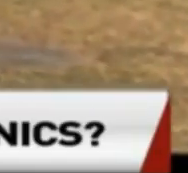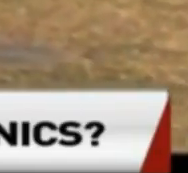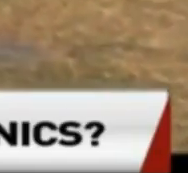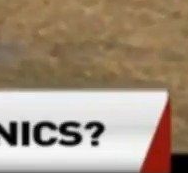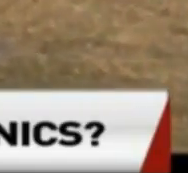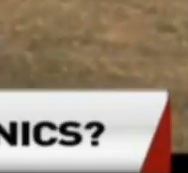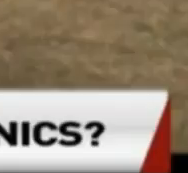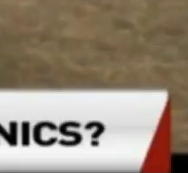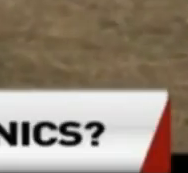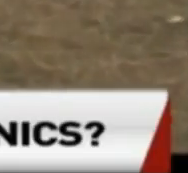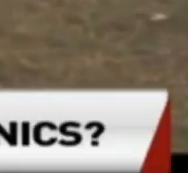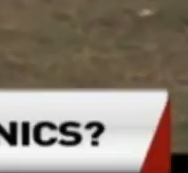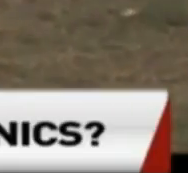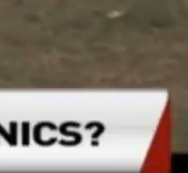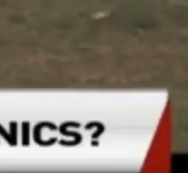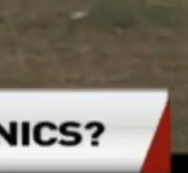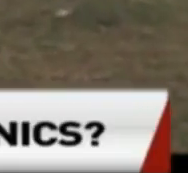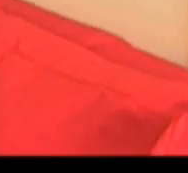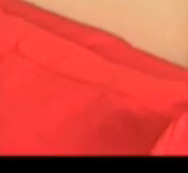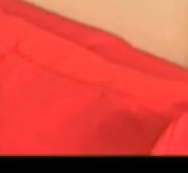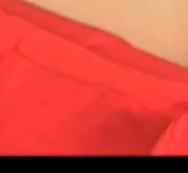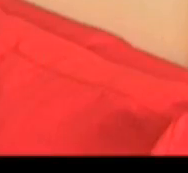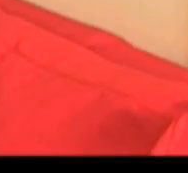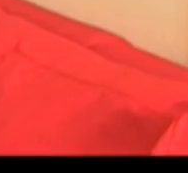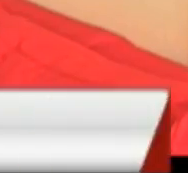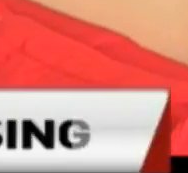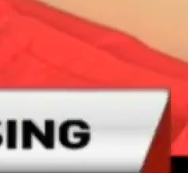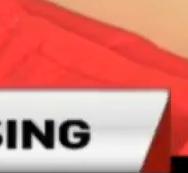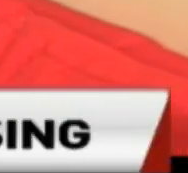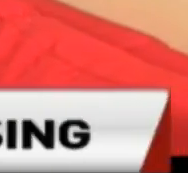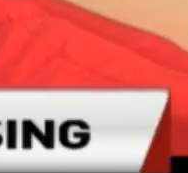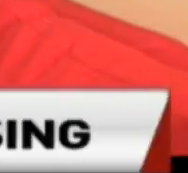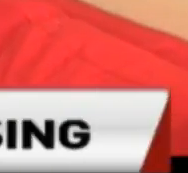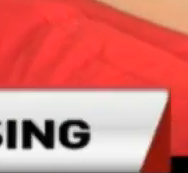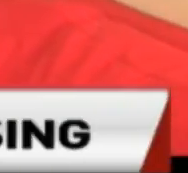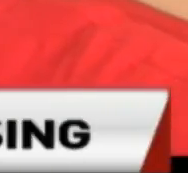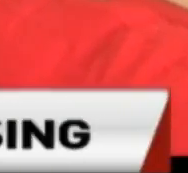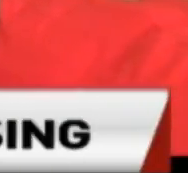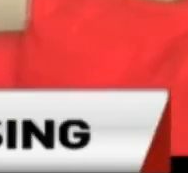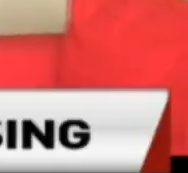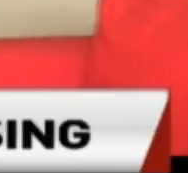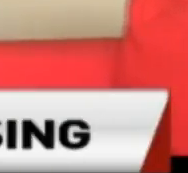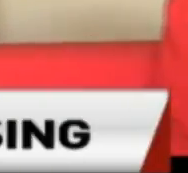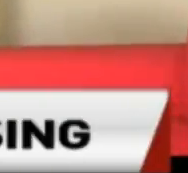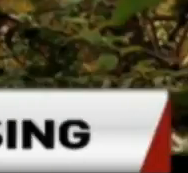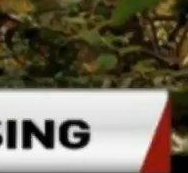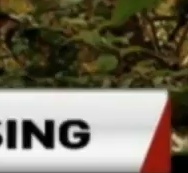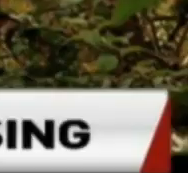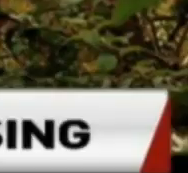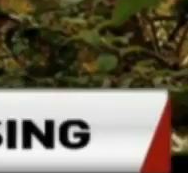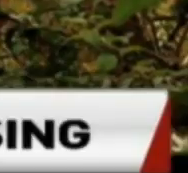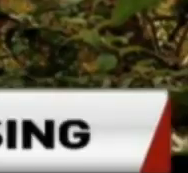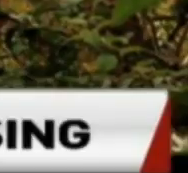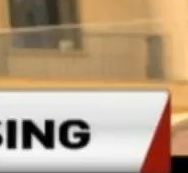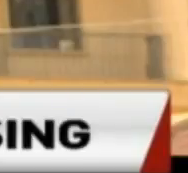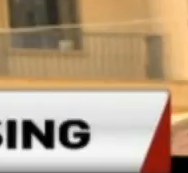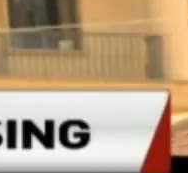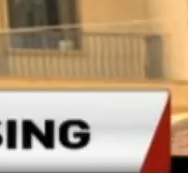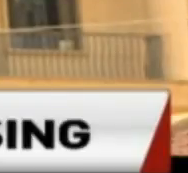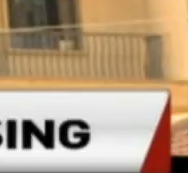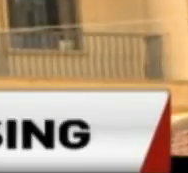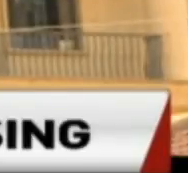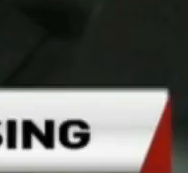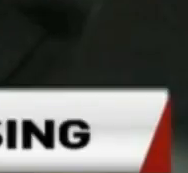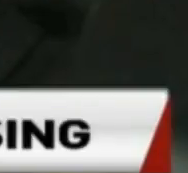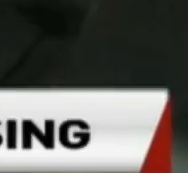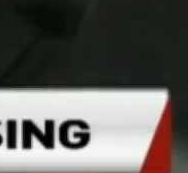600 million shillings more to complete project. Plus, former Ethics PS Githongo ordered to pay former